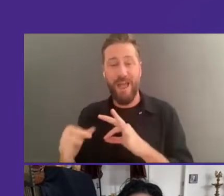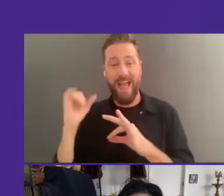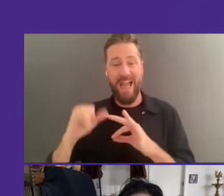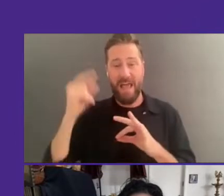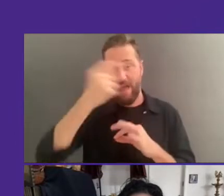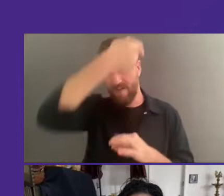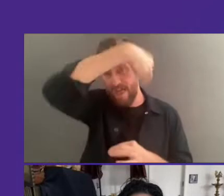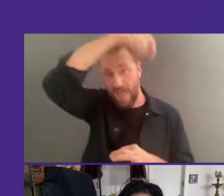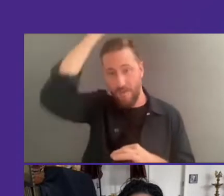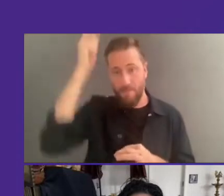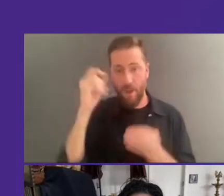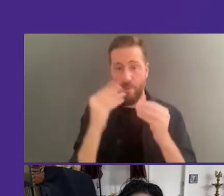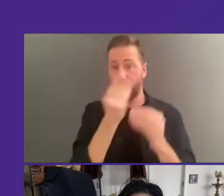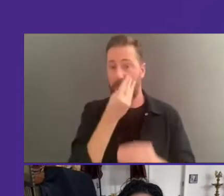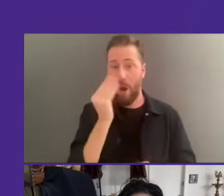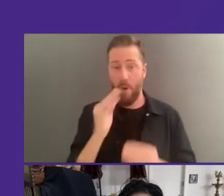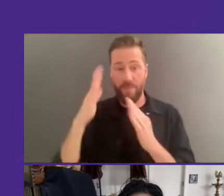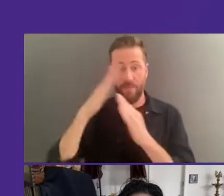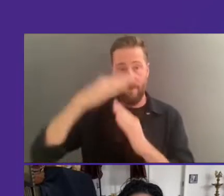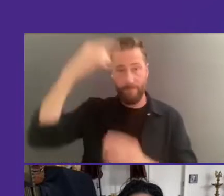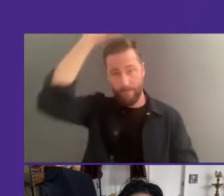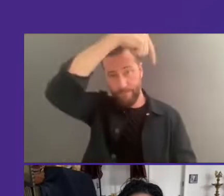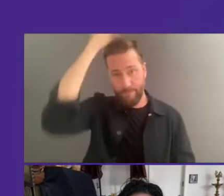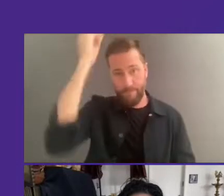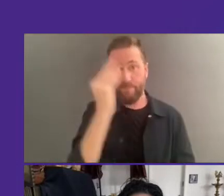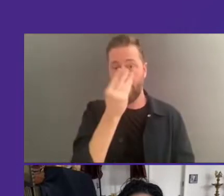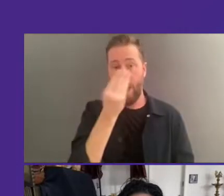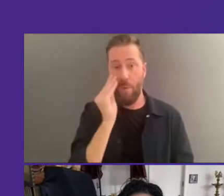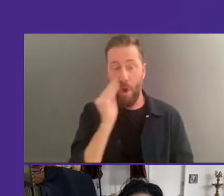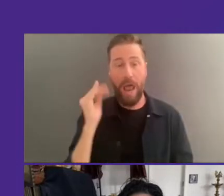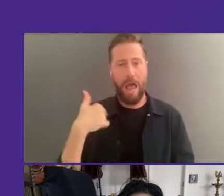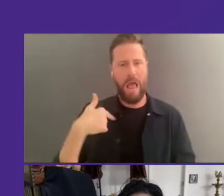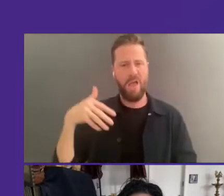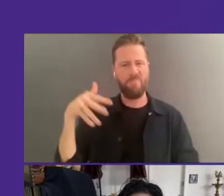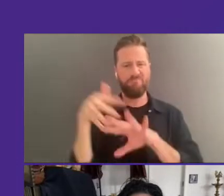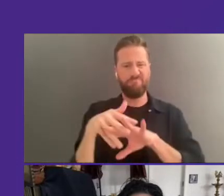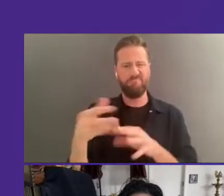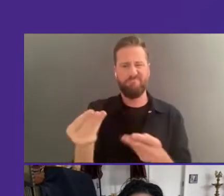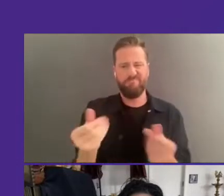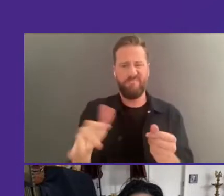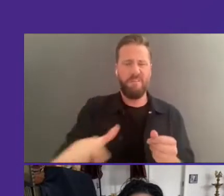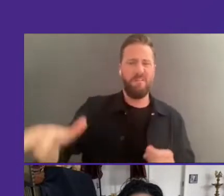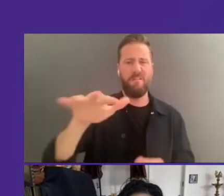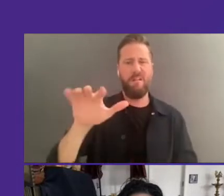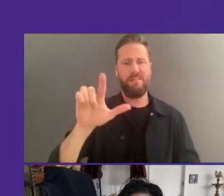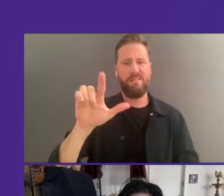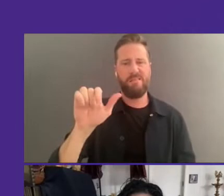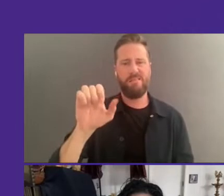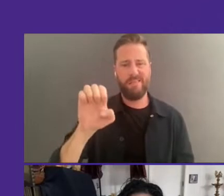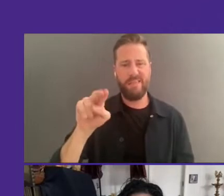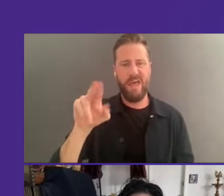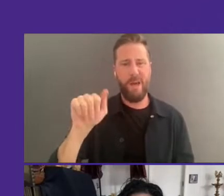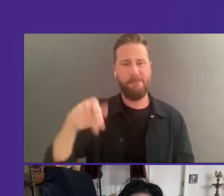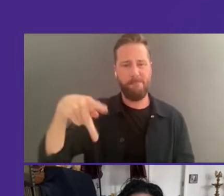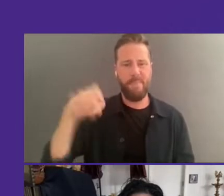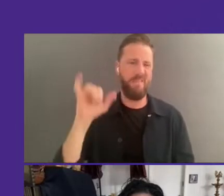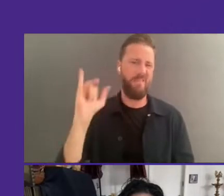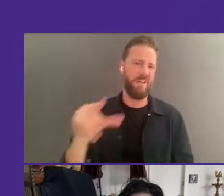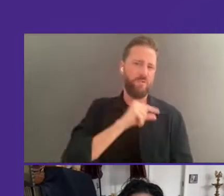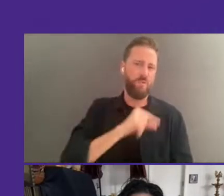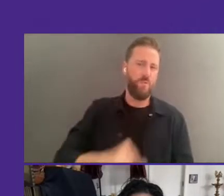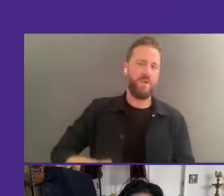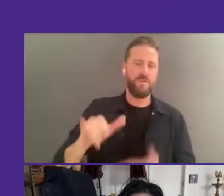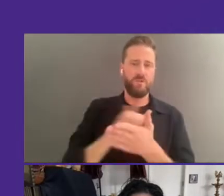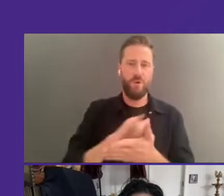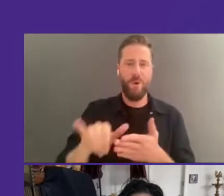top. I am on Lenape land, also known as Queens, New York. And behind me, there's a